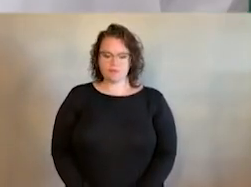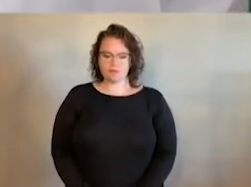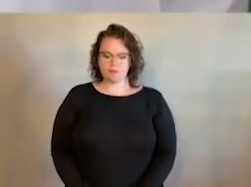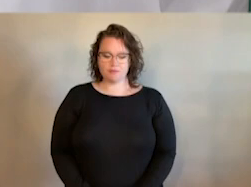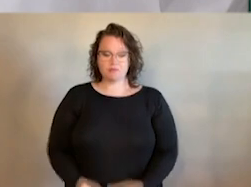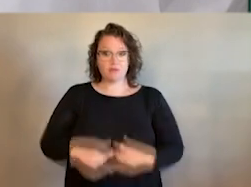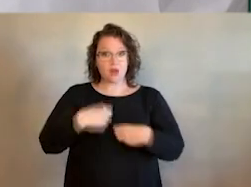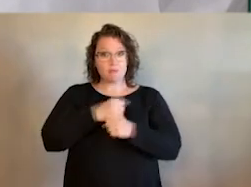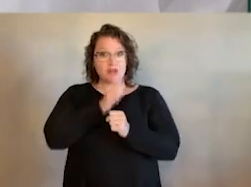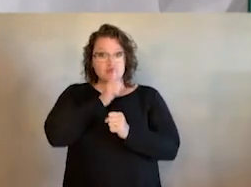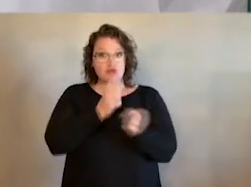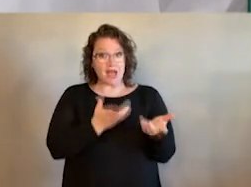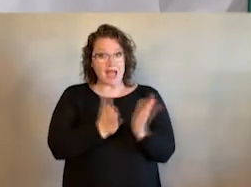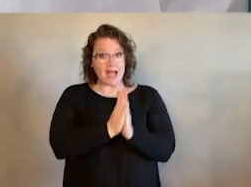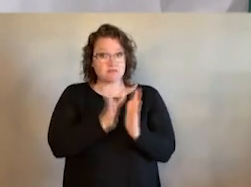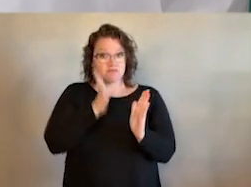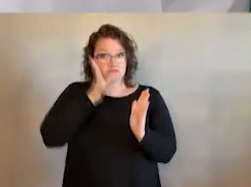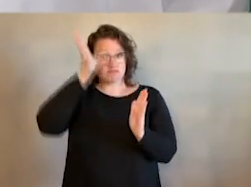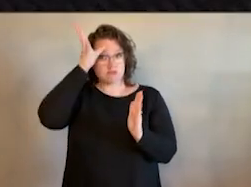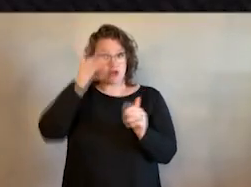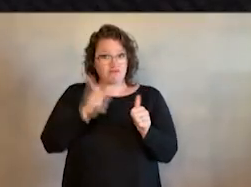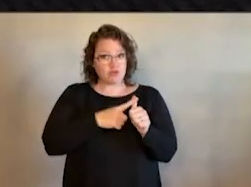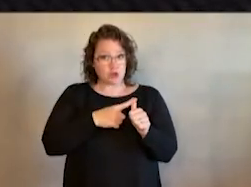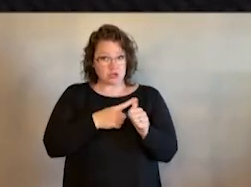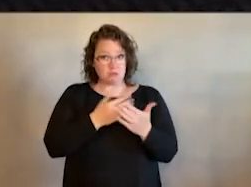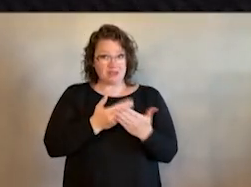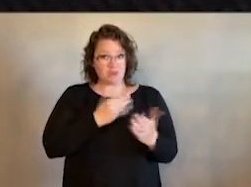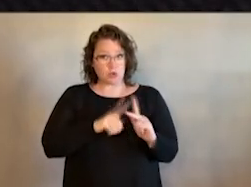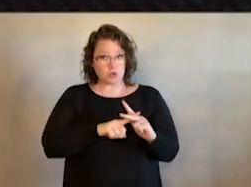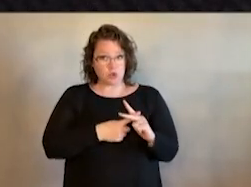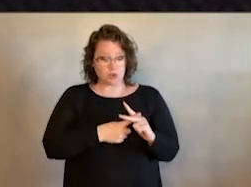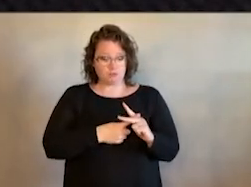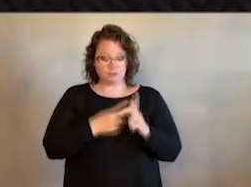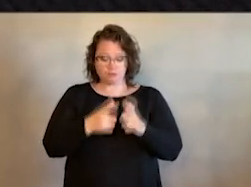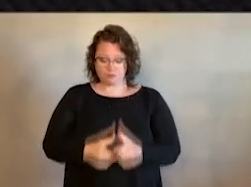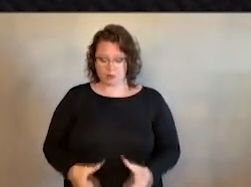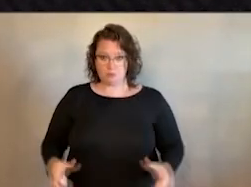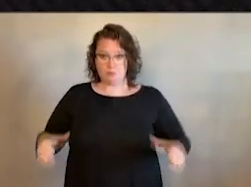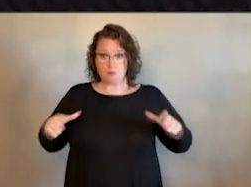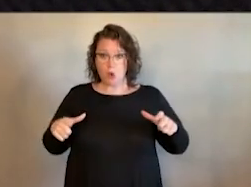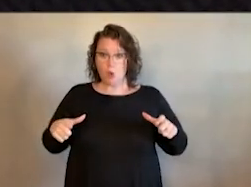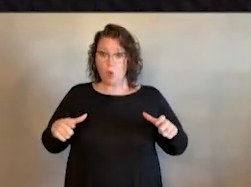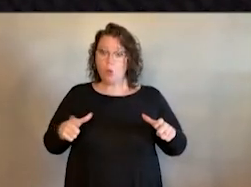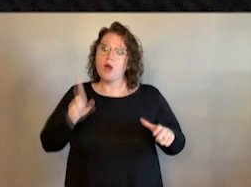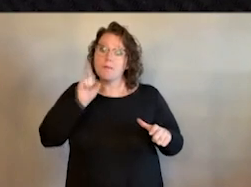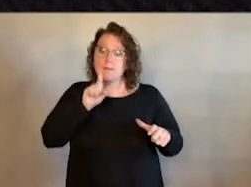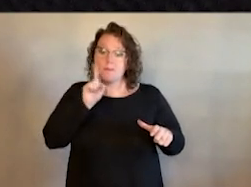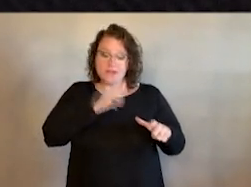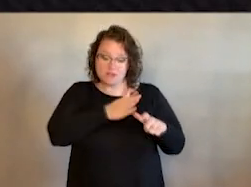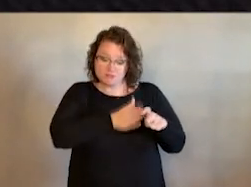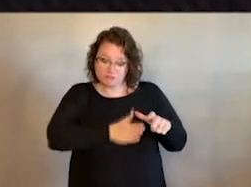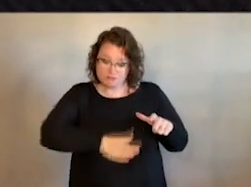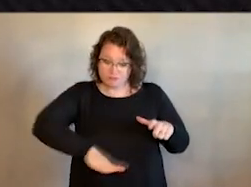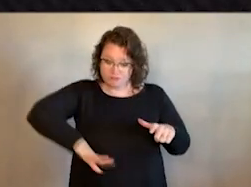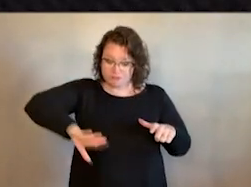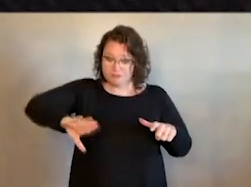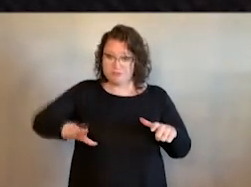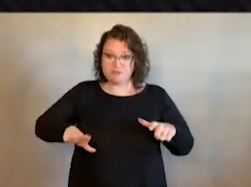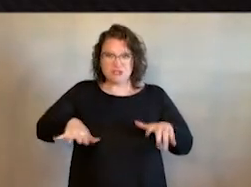Make sure you ask your parents' permission before we begin. Take a large bowl and cover it with plastic wrap. Make sure it's good and